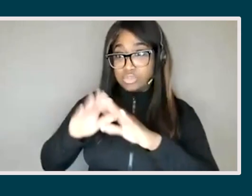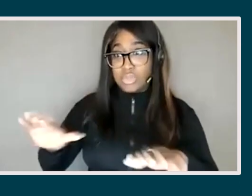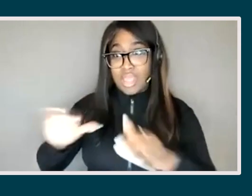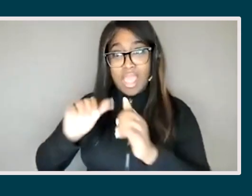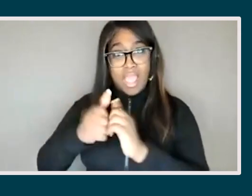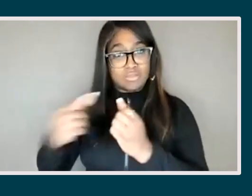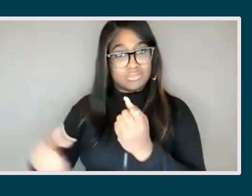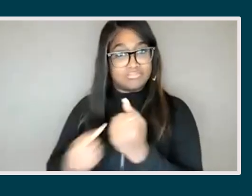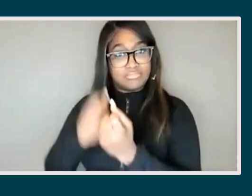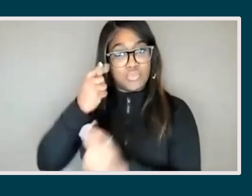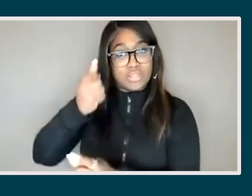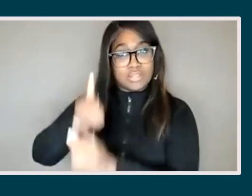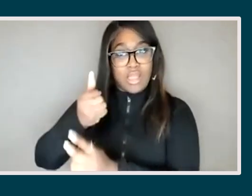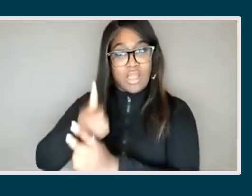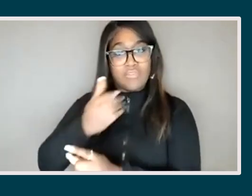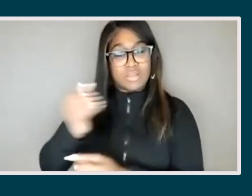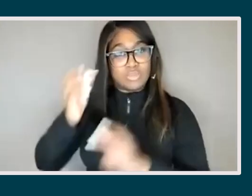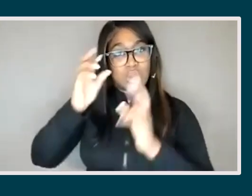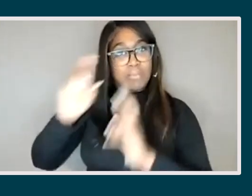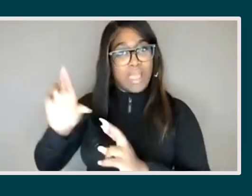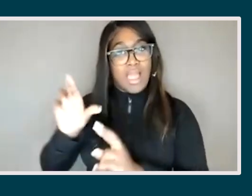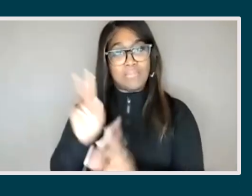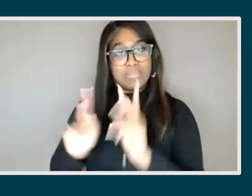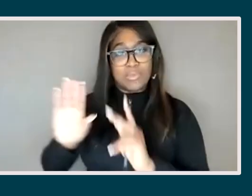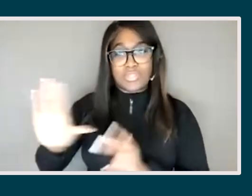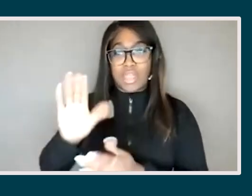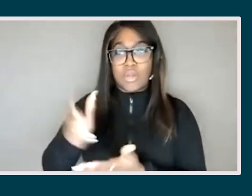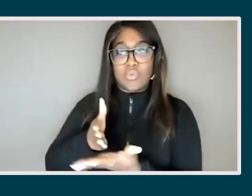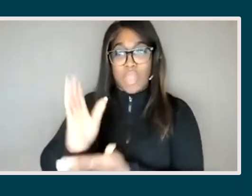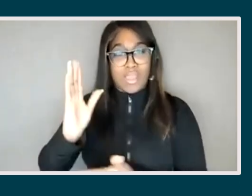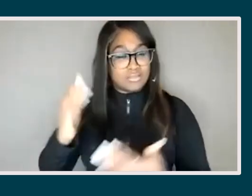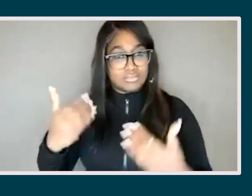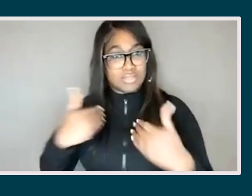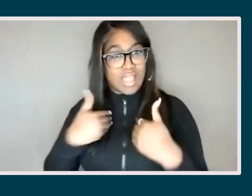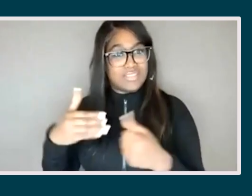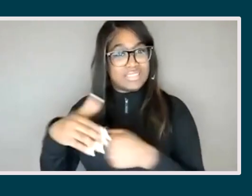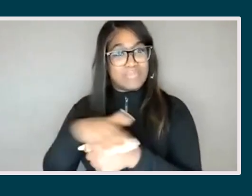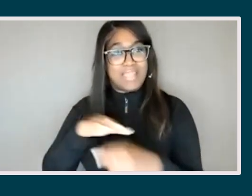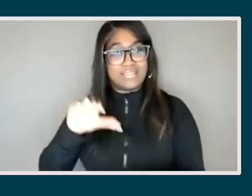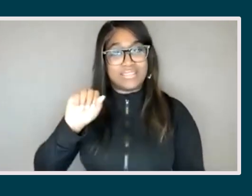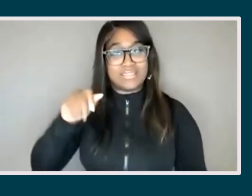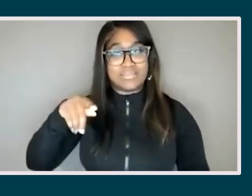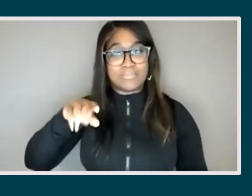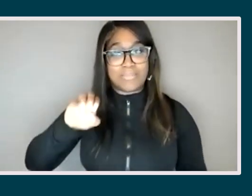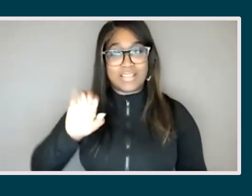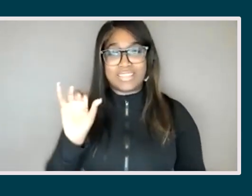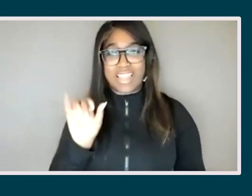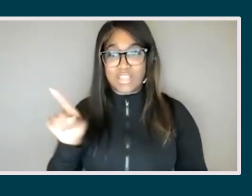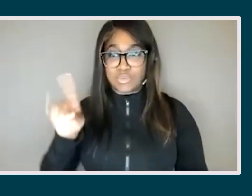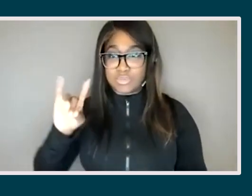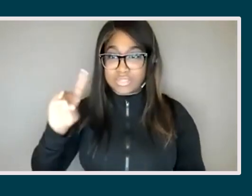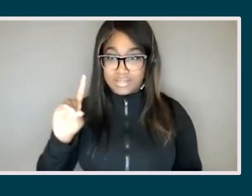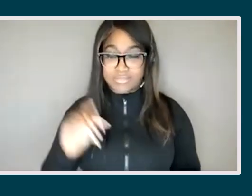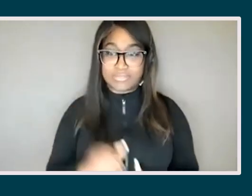other people's right to have space, just as you did. And that's